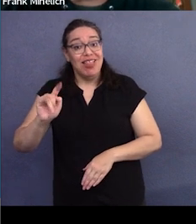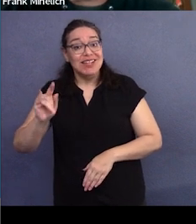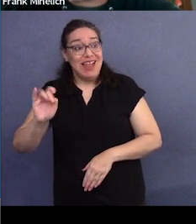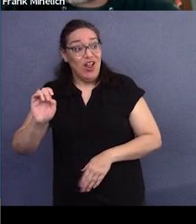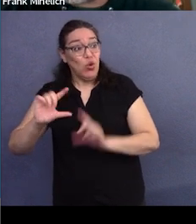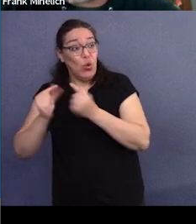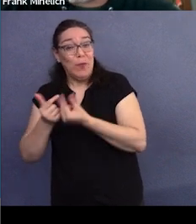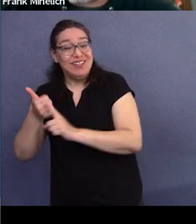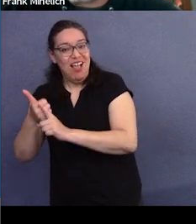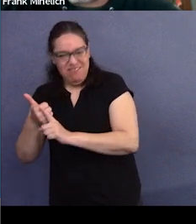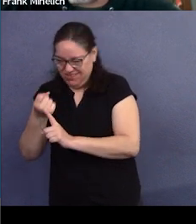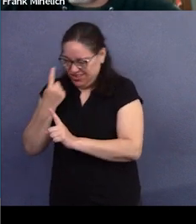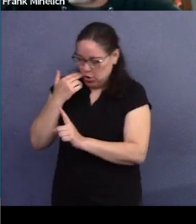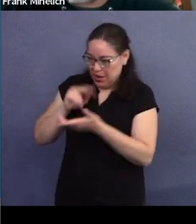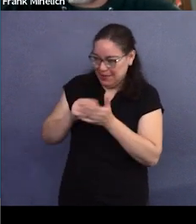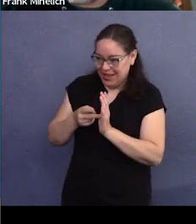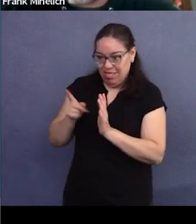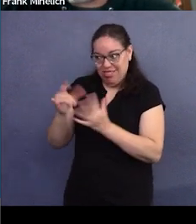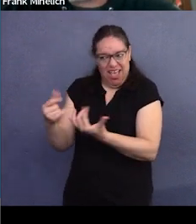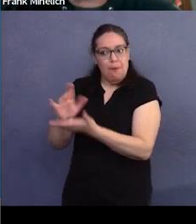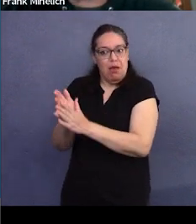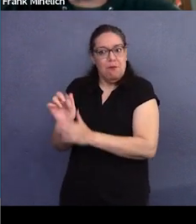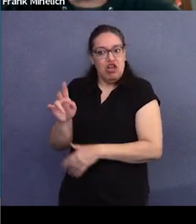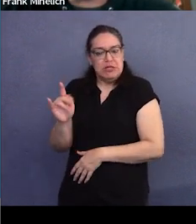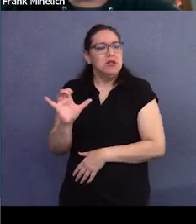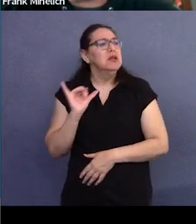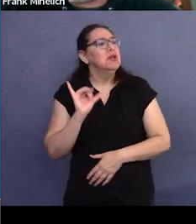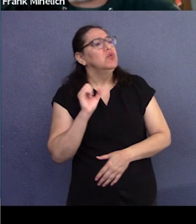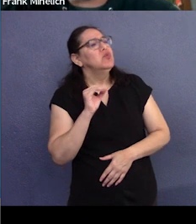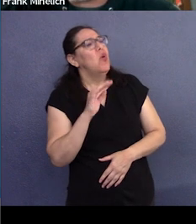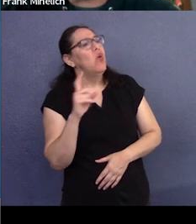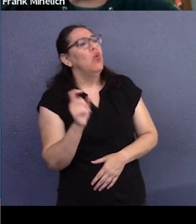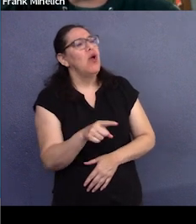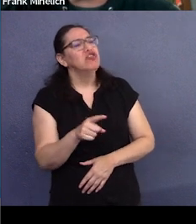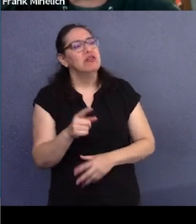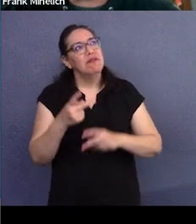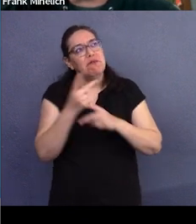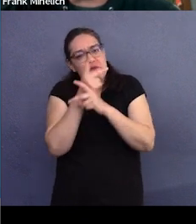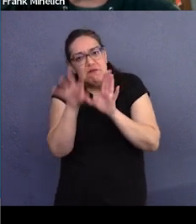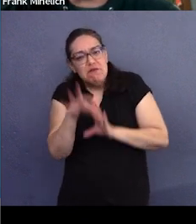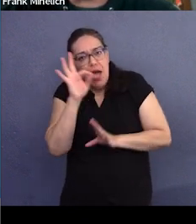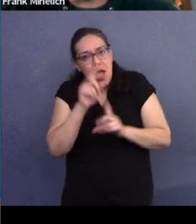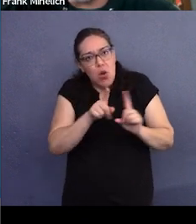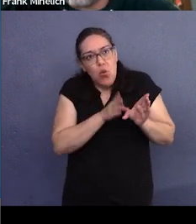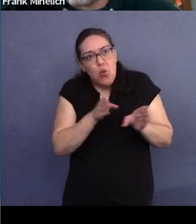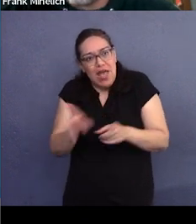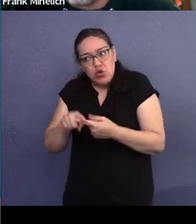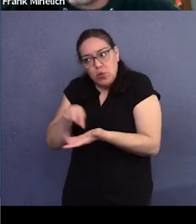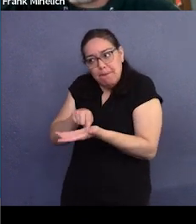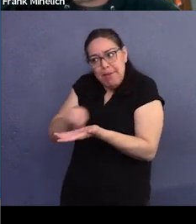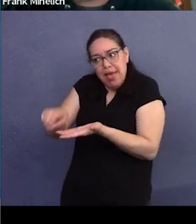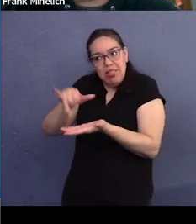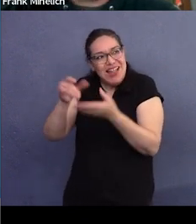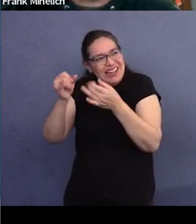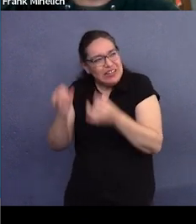So I guess my question is that don't find ways to pay the individual artists. Don't